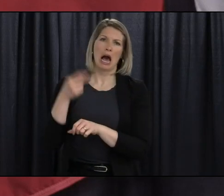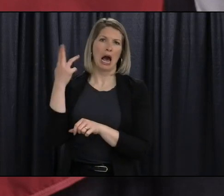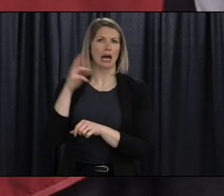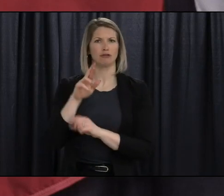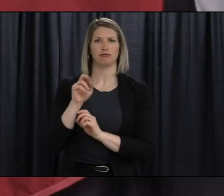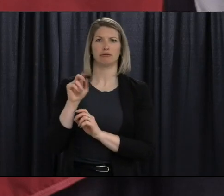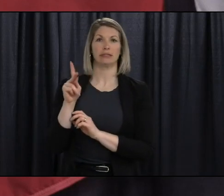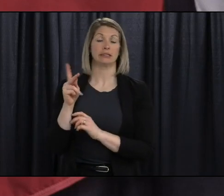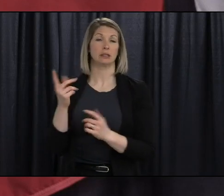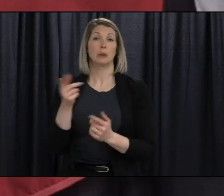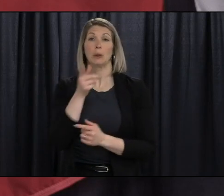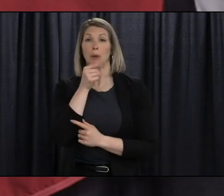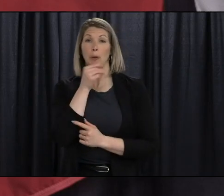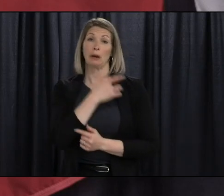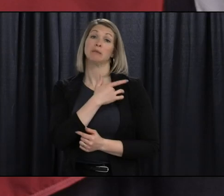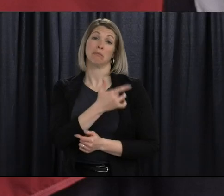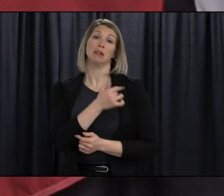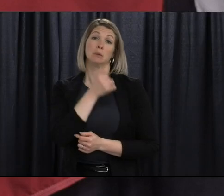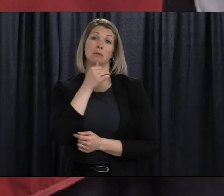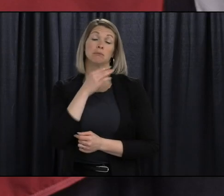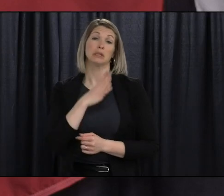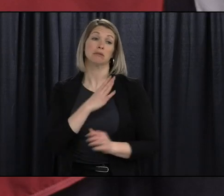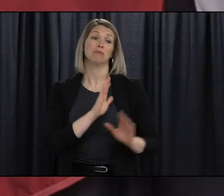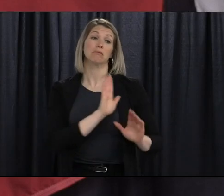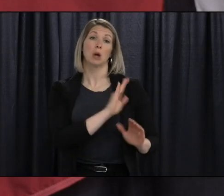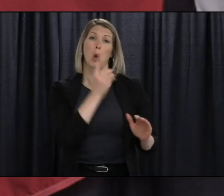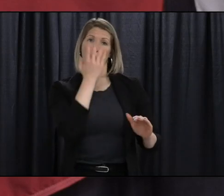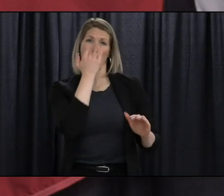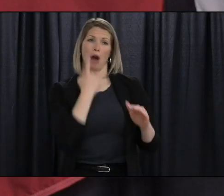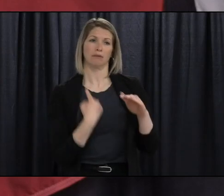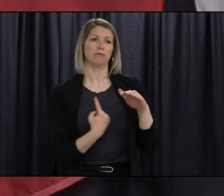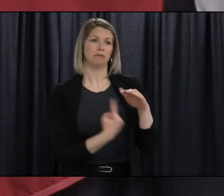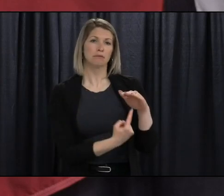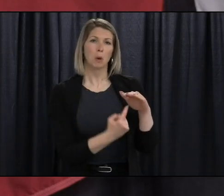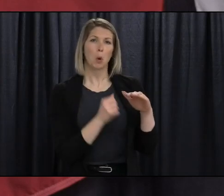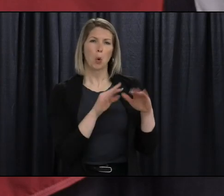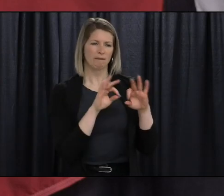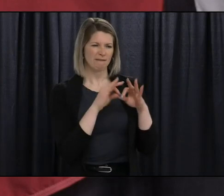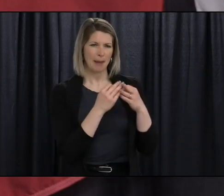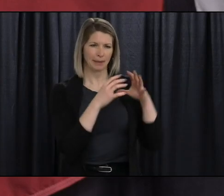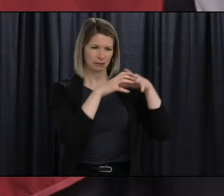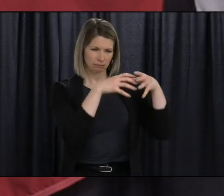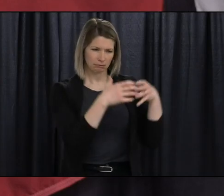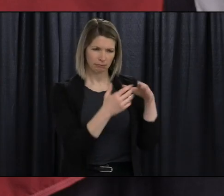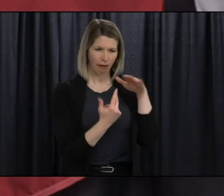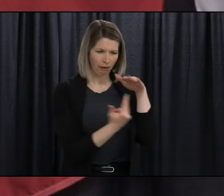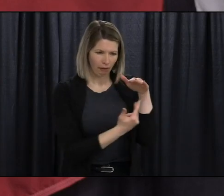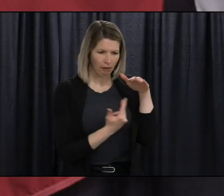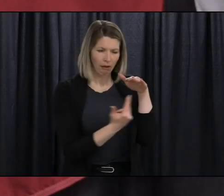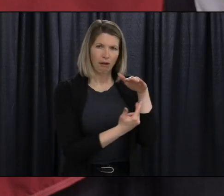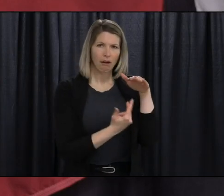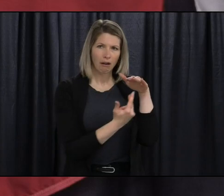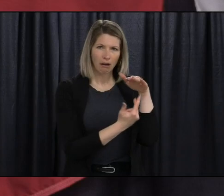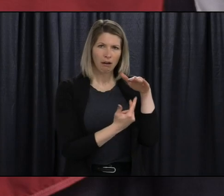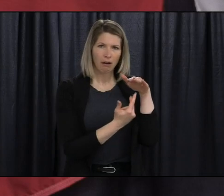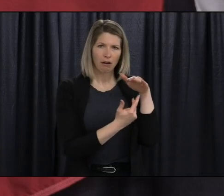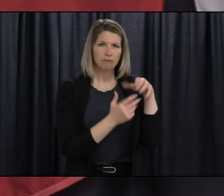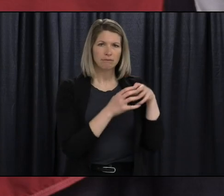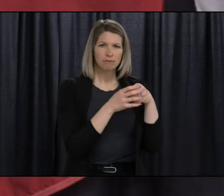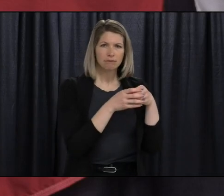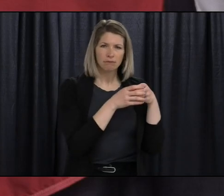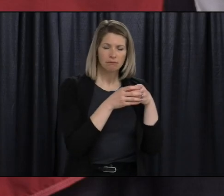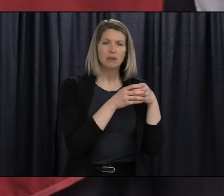with self-isolation, less people moving around, and just being more enclosed, just the